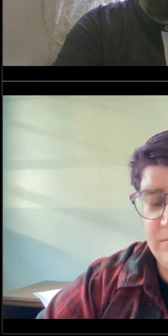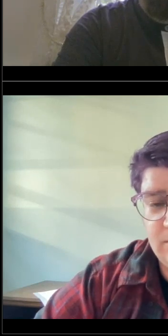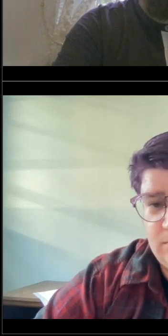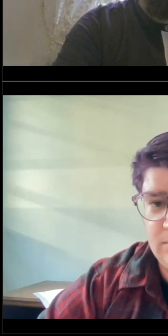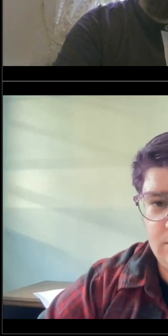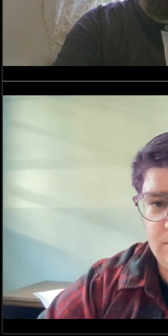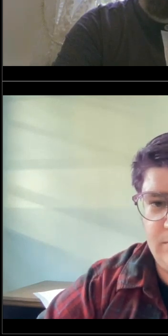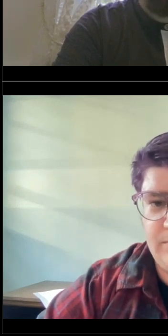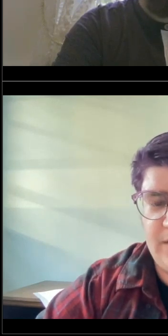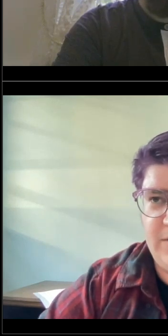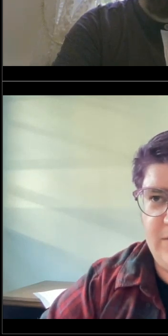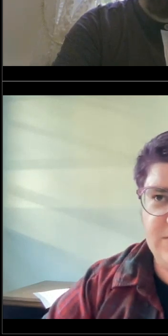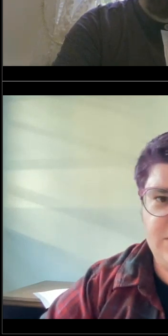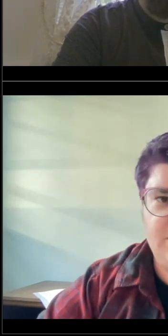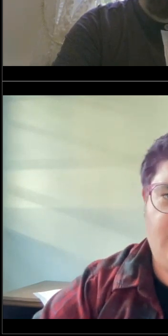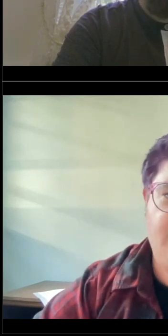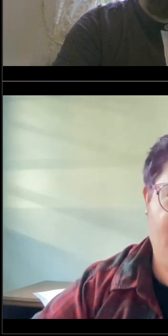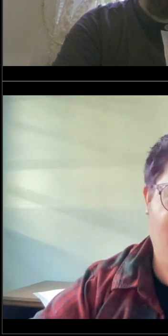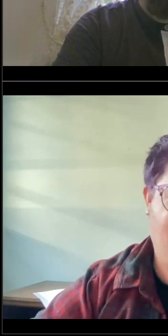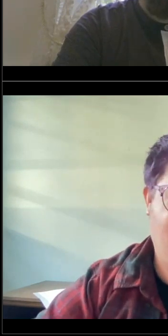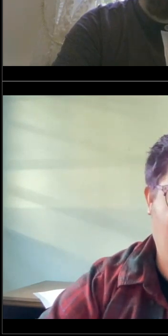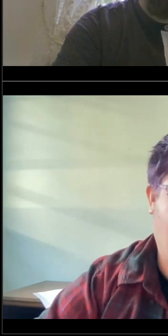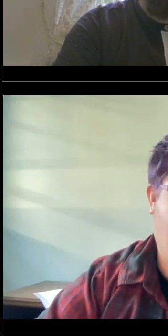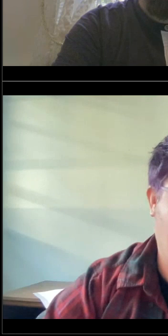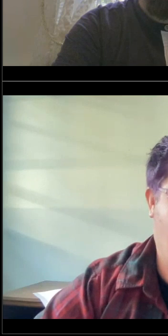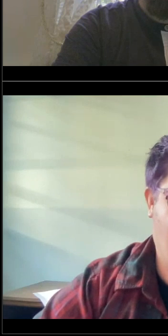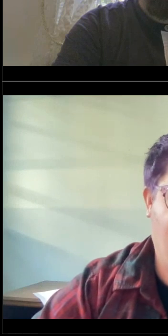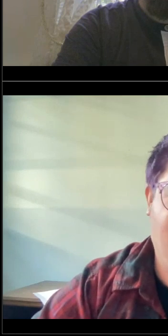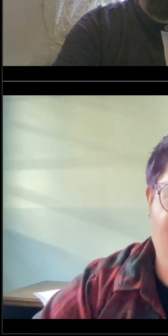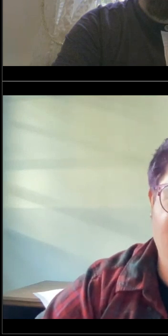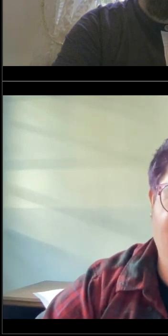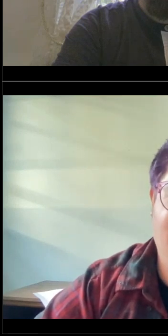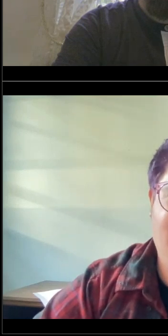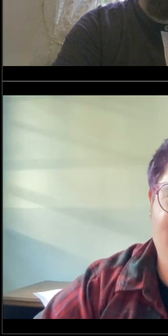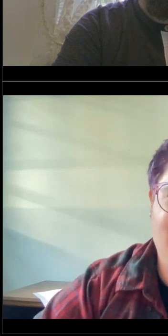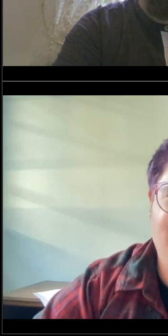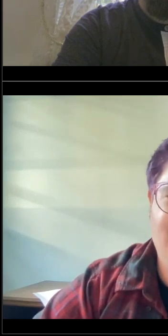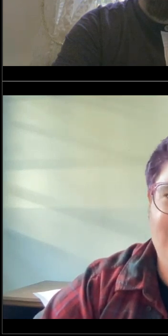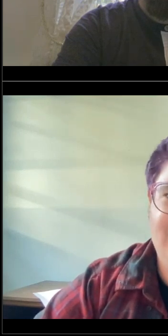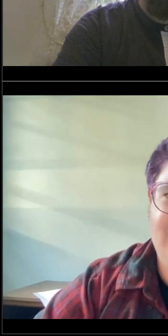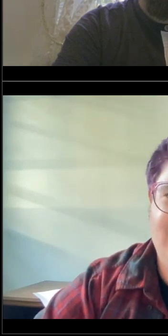weird by appearance. Yeah, that's what I want to say about that.